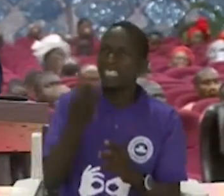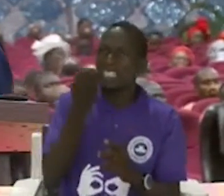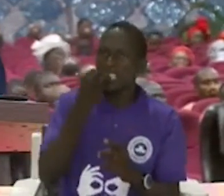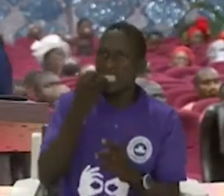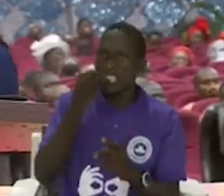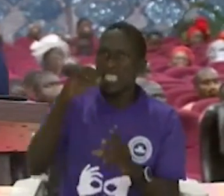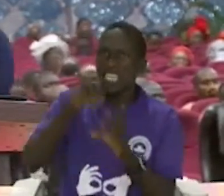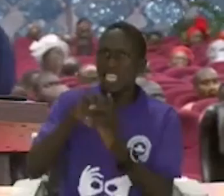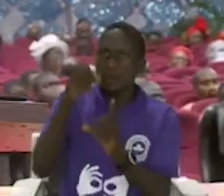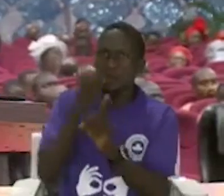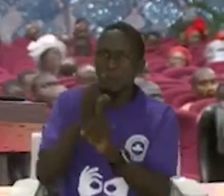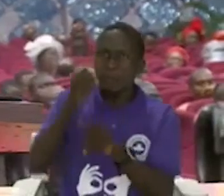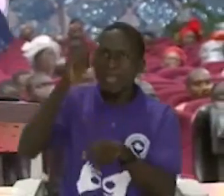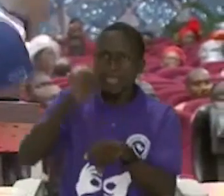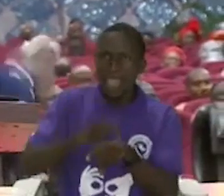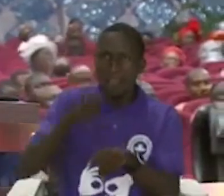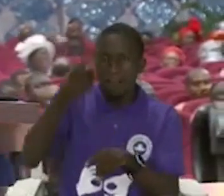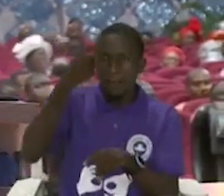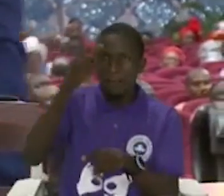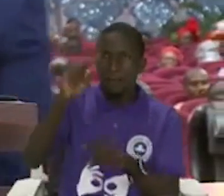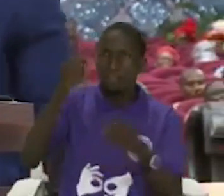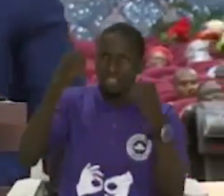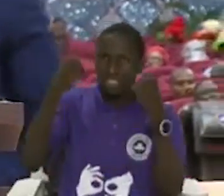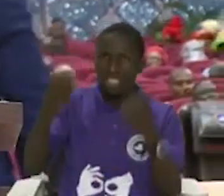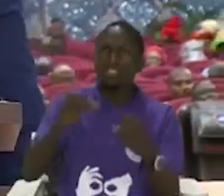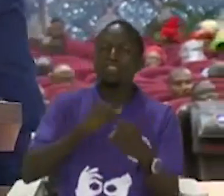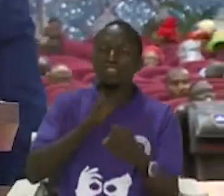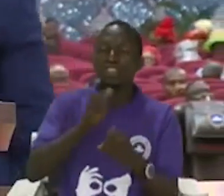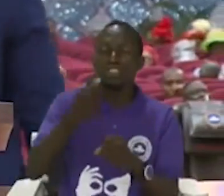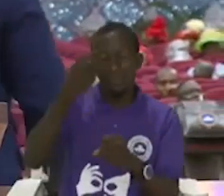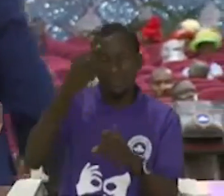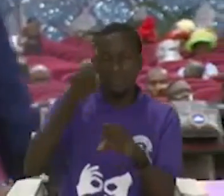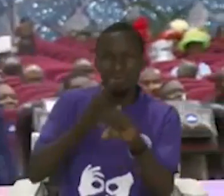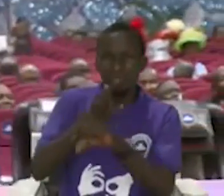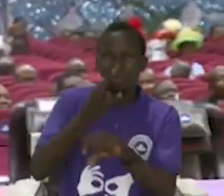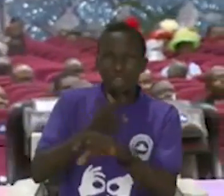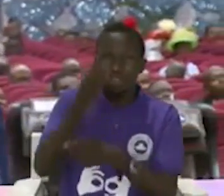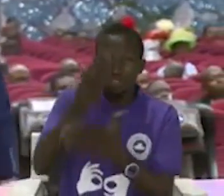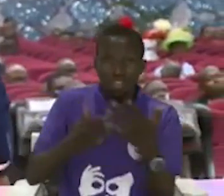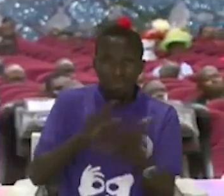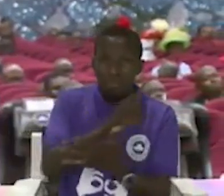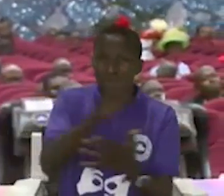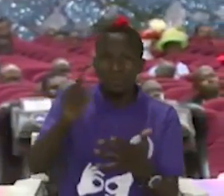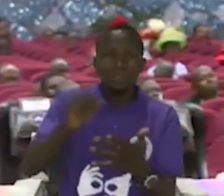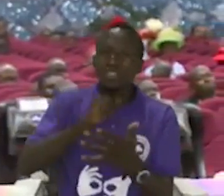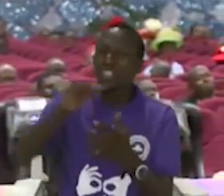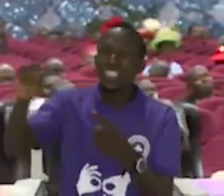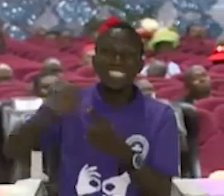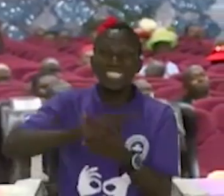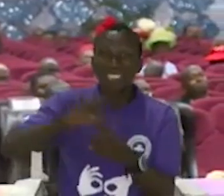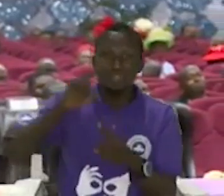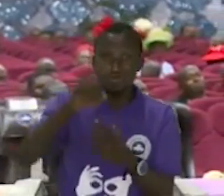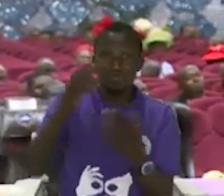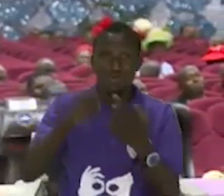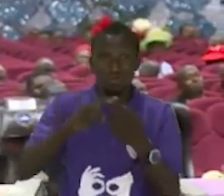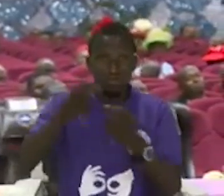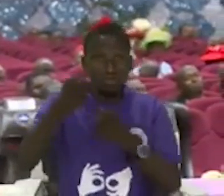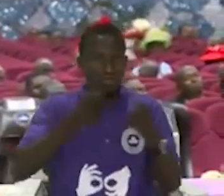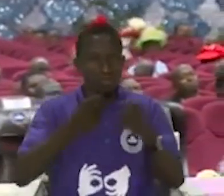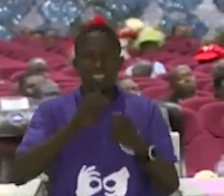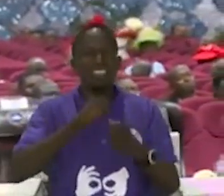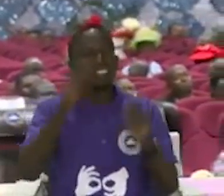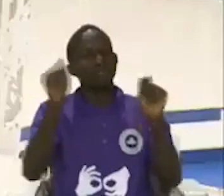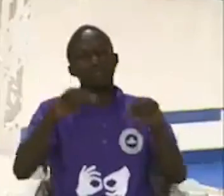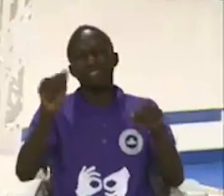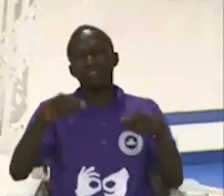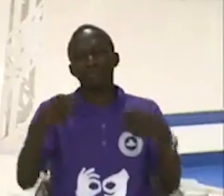for strength and not for drunkenness. Some of you are indisciplined and you want to become a voice in that sector. You are wasting your